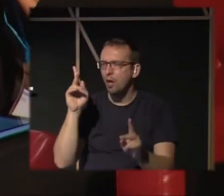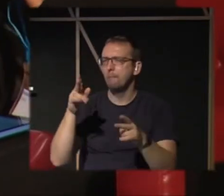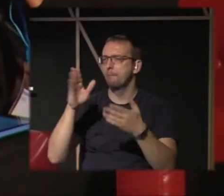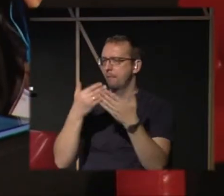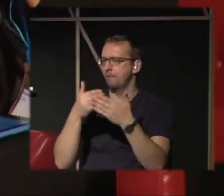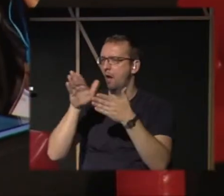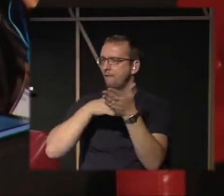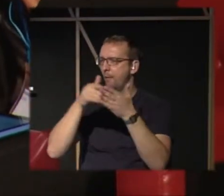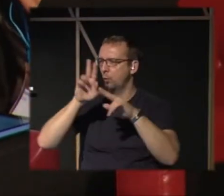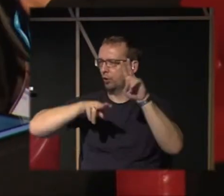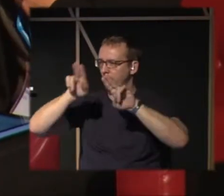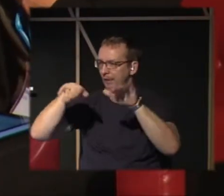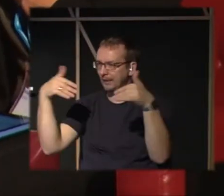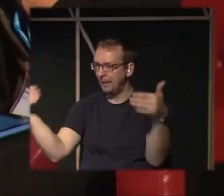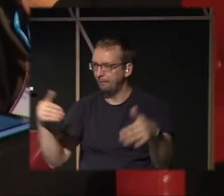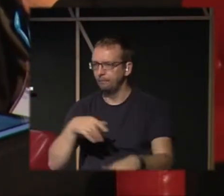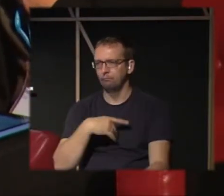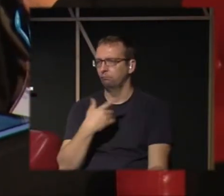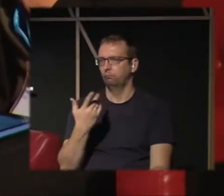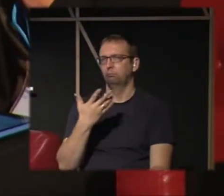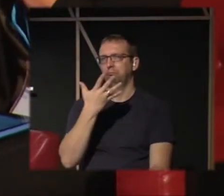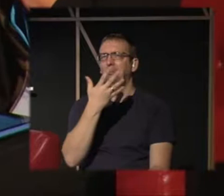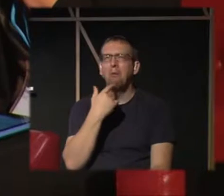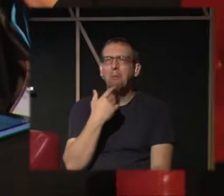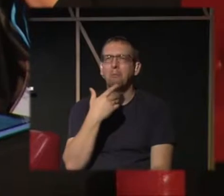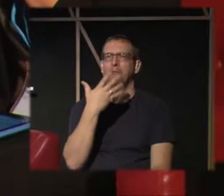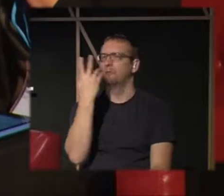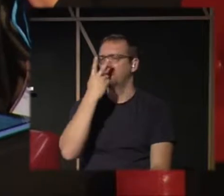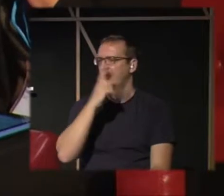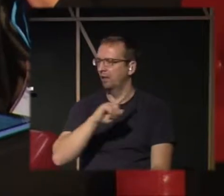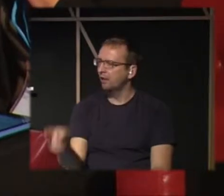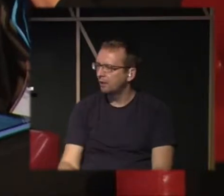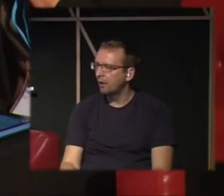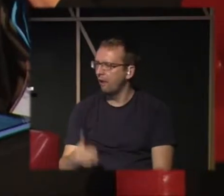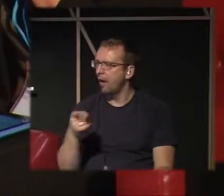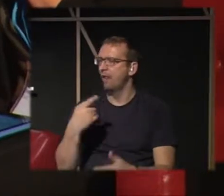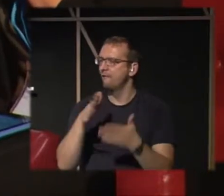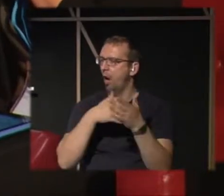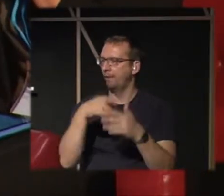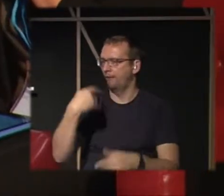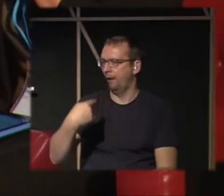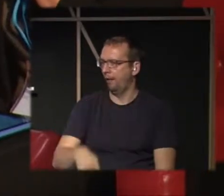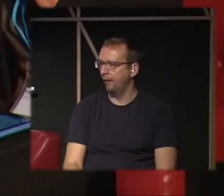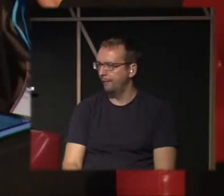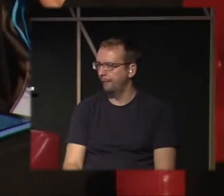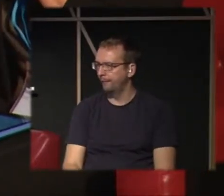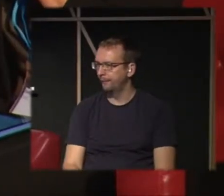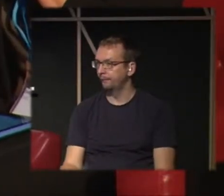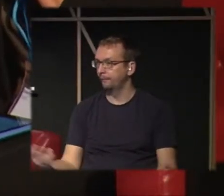Thank you. And just one last question. For any clubs or national associations or disabled supporters